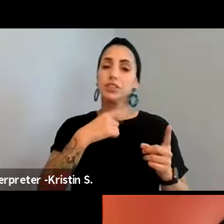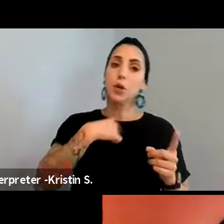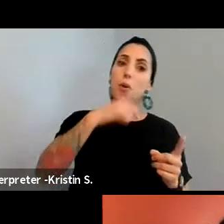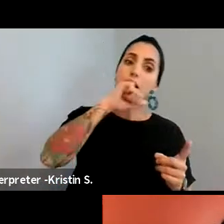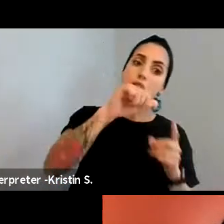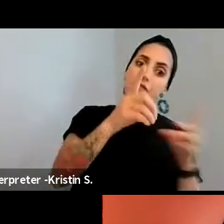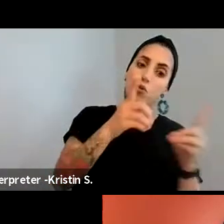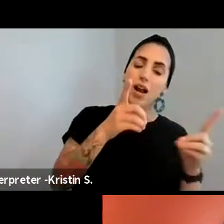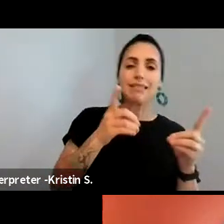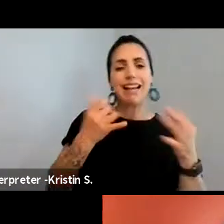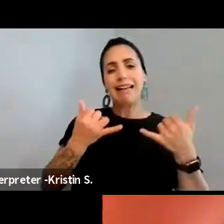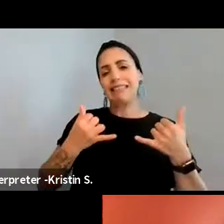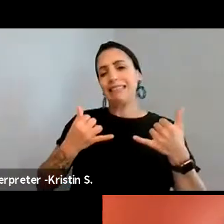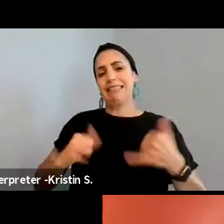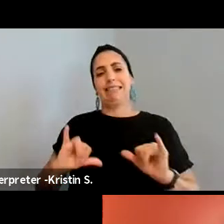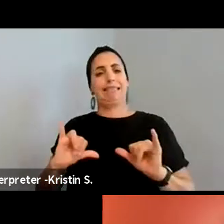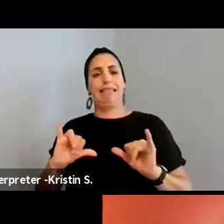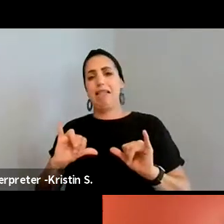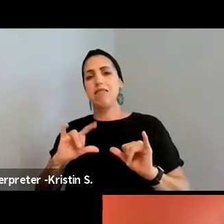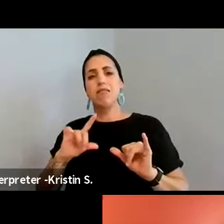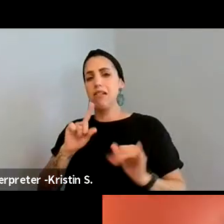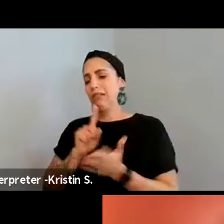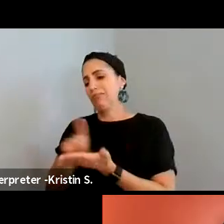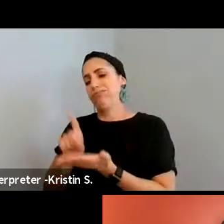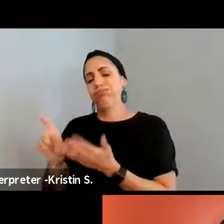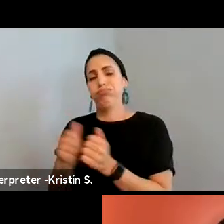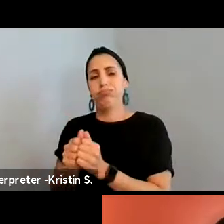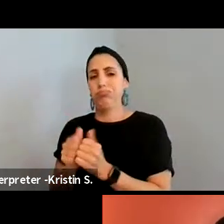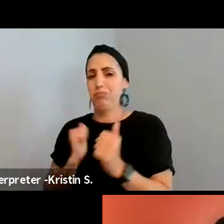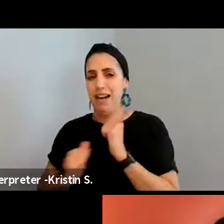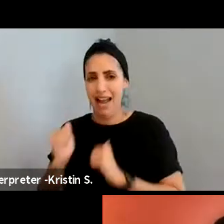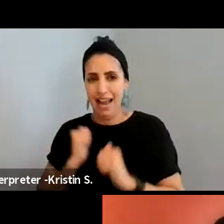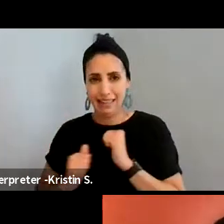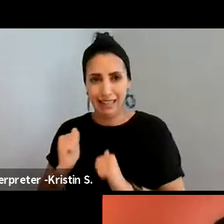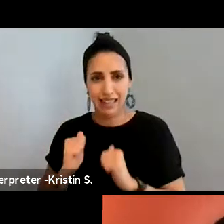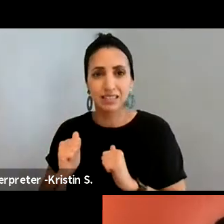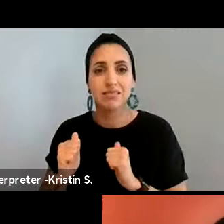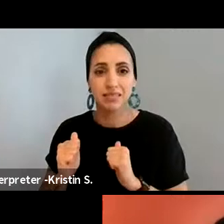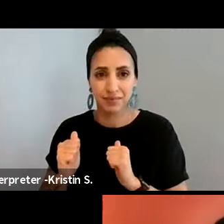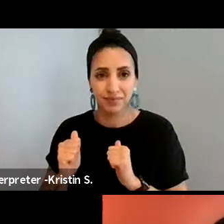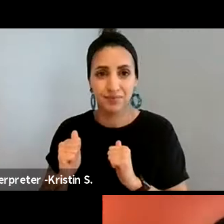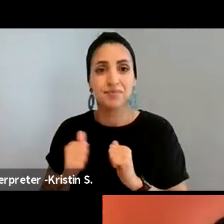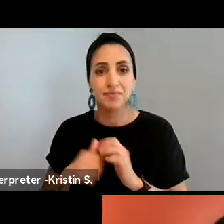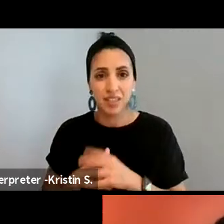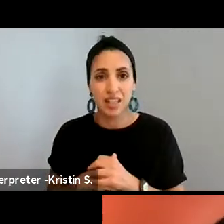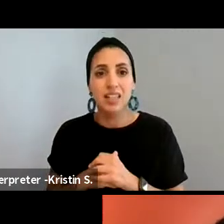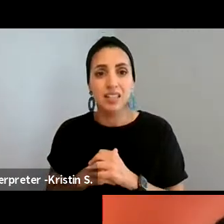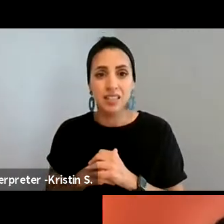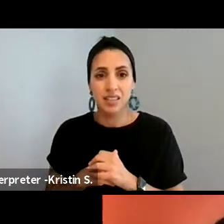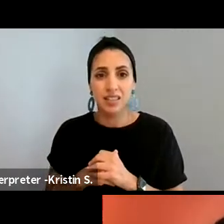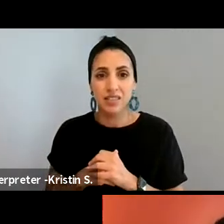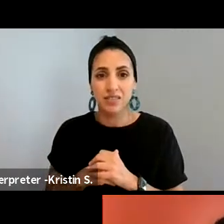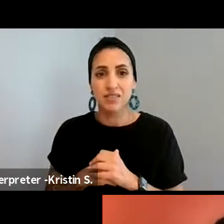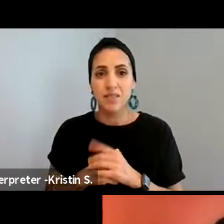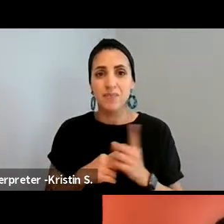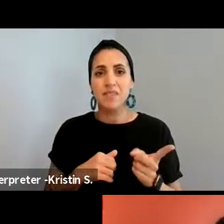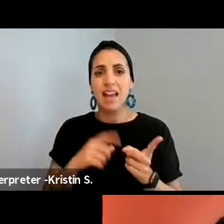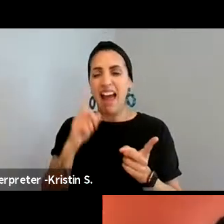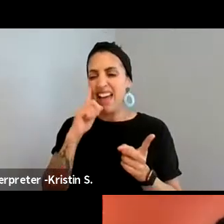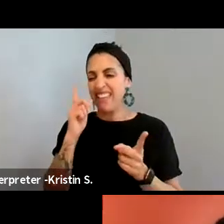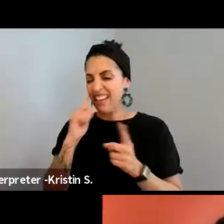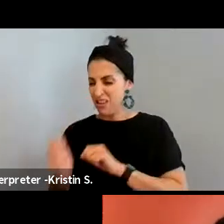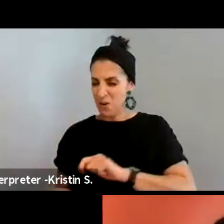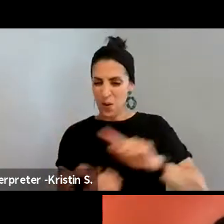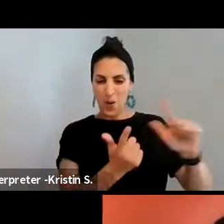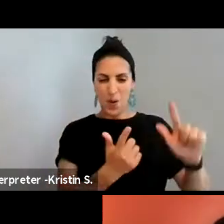I have two nephews. I love them both the same. So it's like all these artistic disciplines are all my babies,